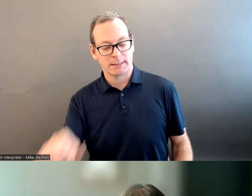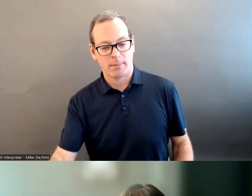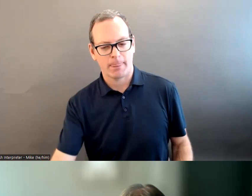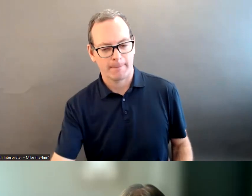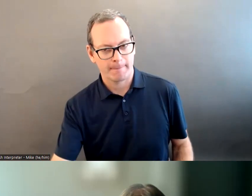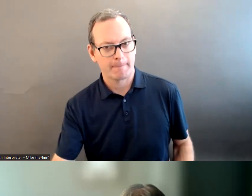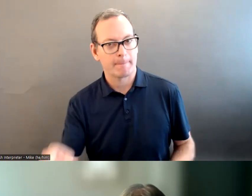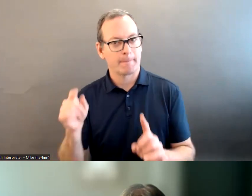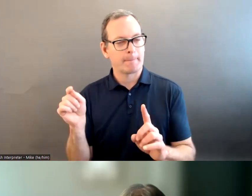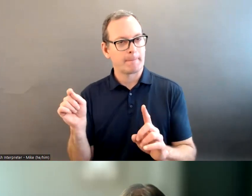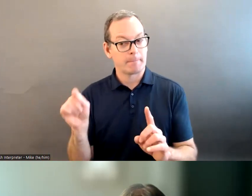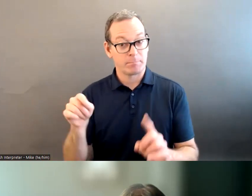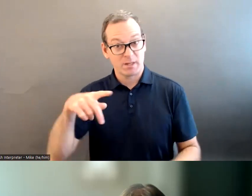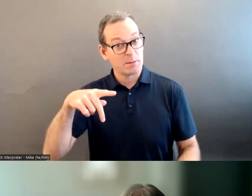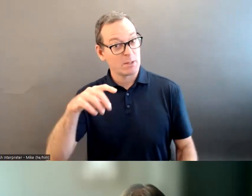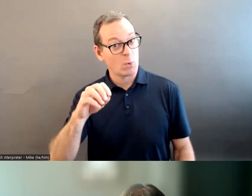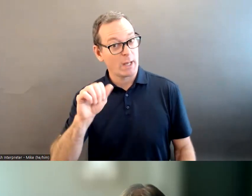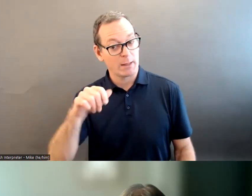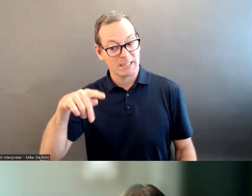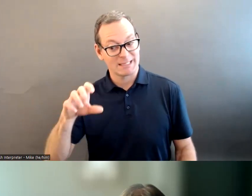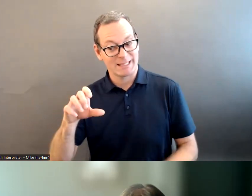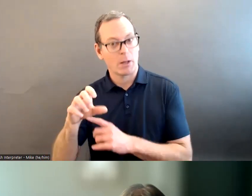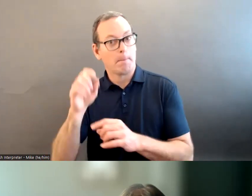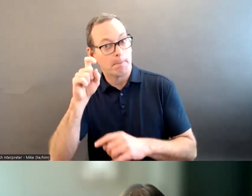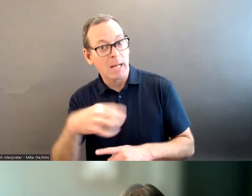being required to connect with the caregiver.